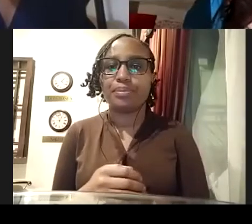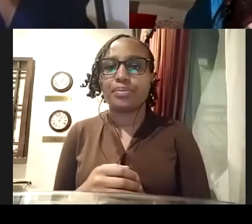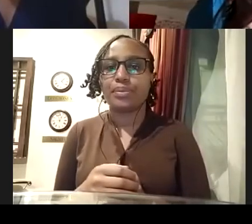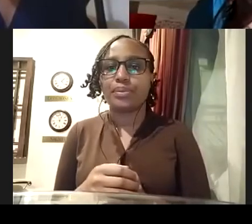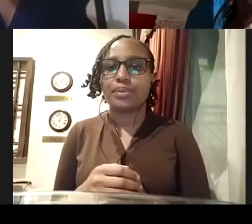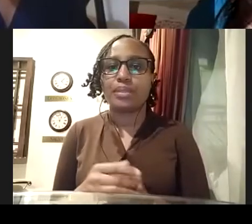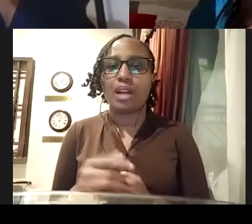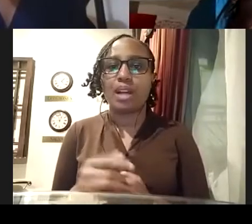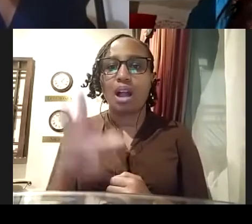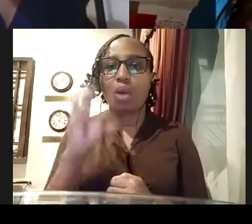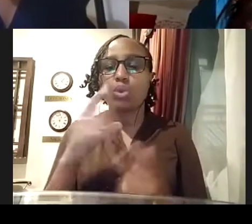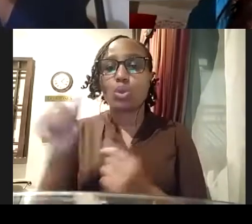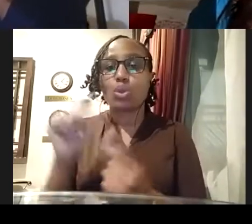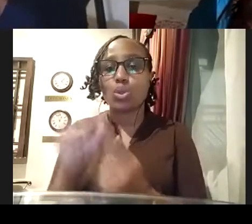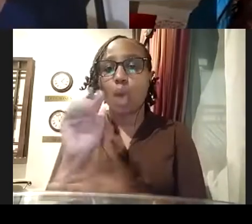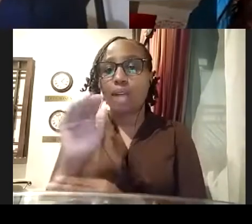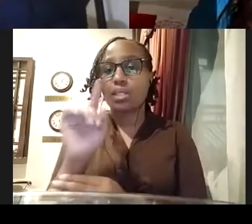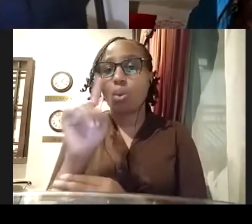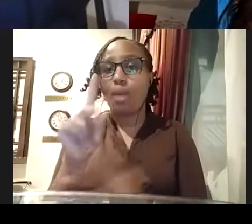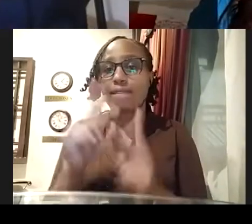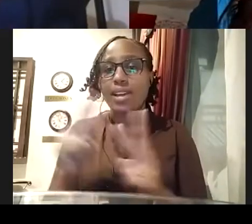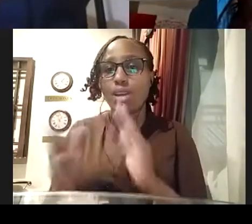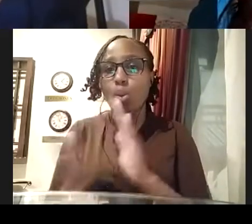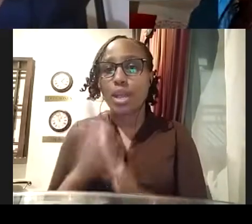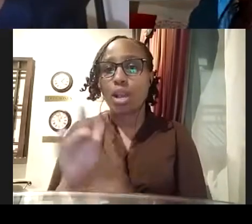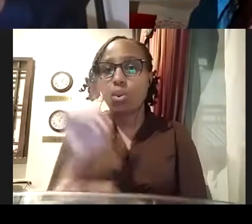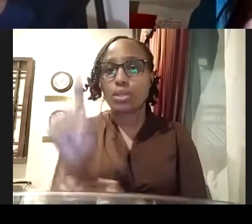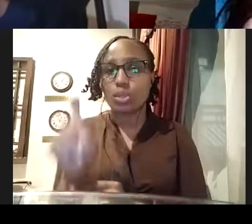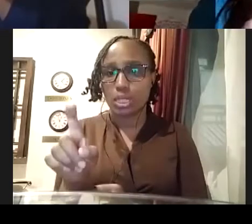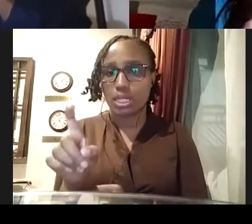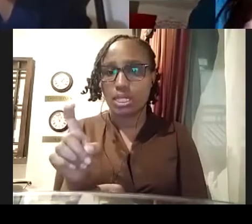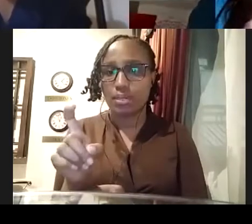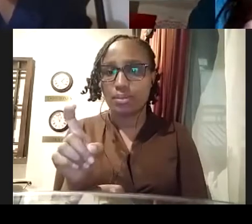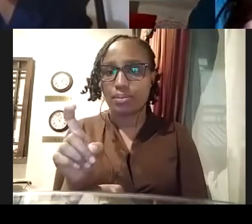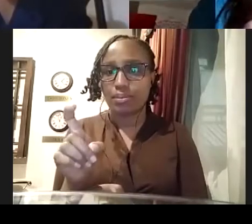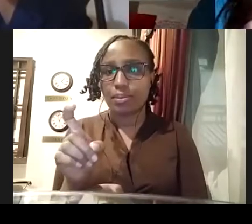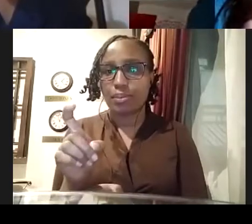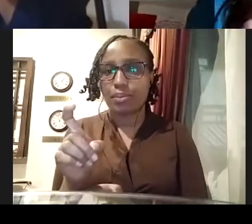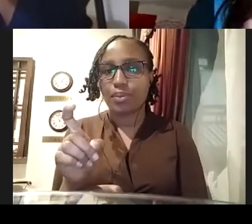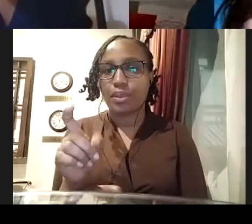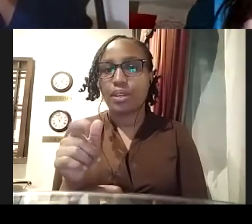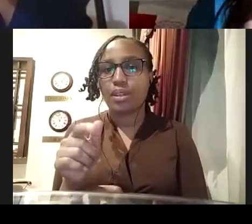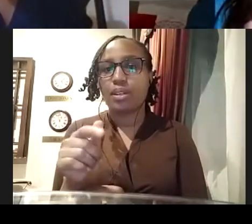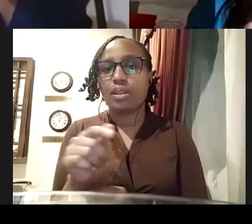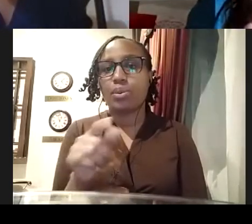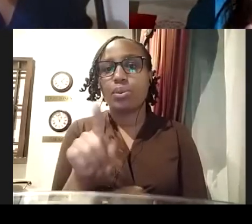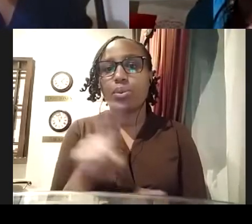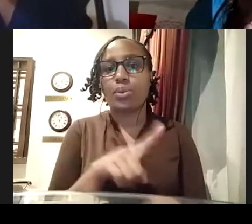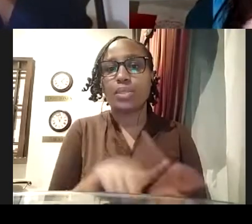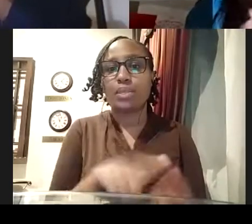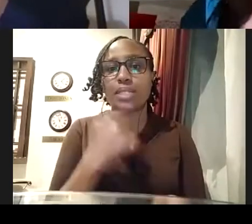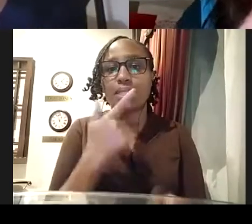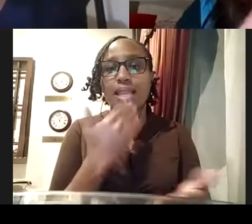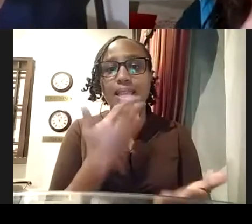to maybe ask one very, very quick question before we say our thanks at the end. Where do